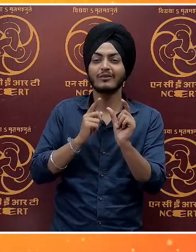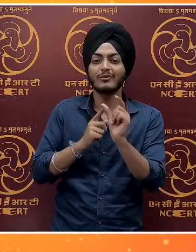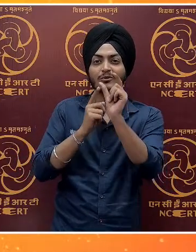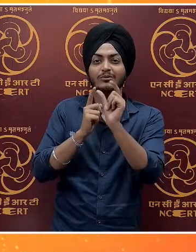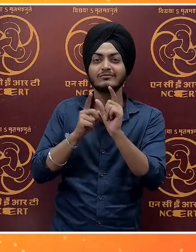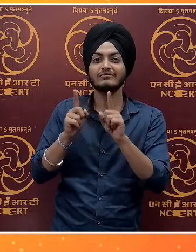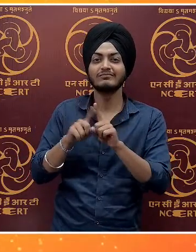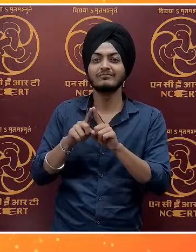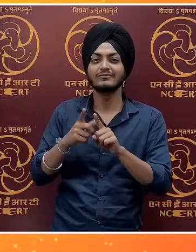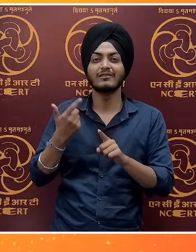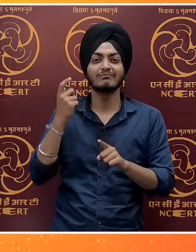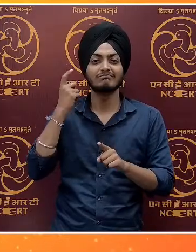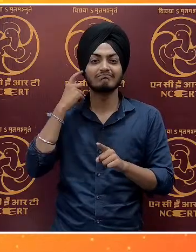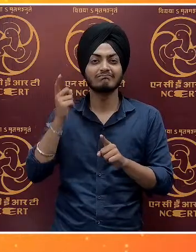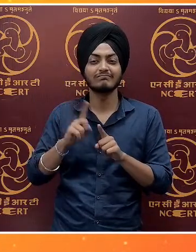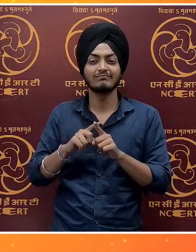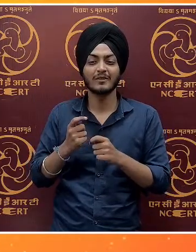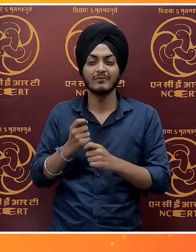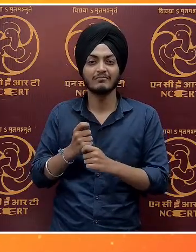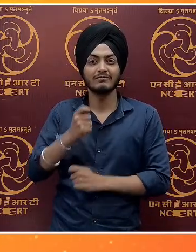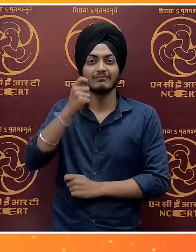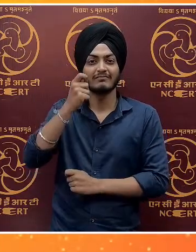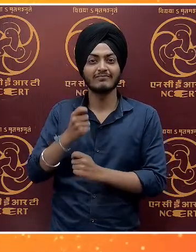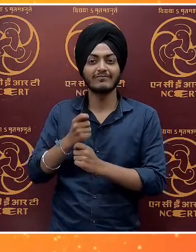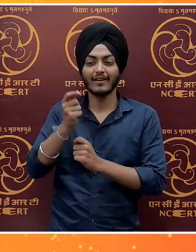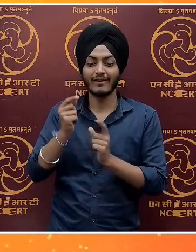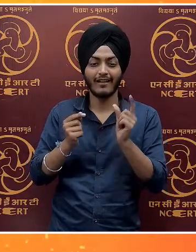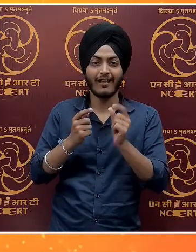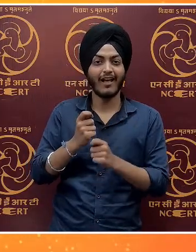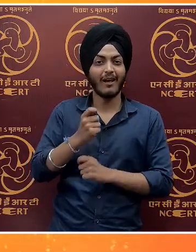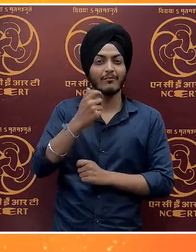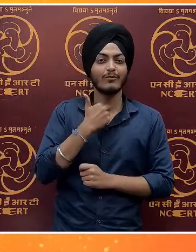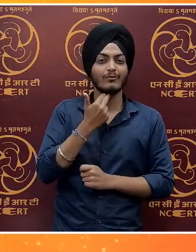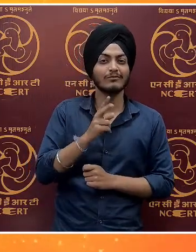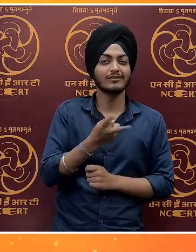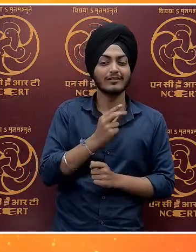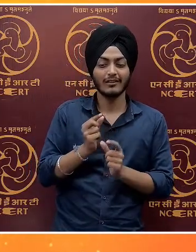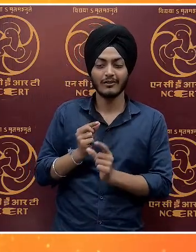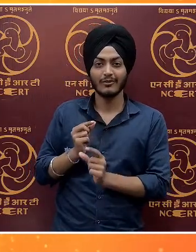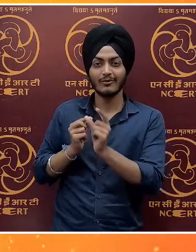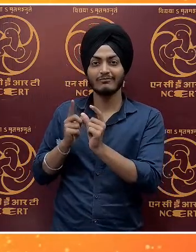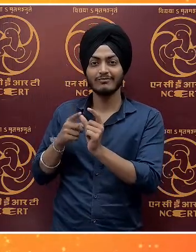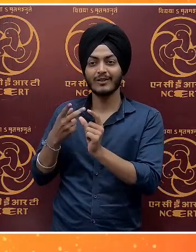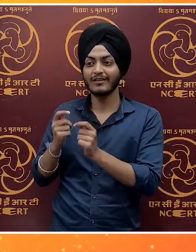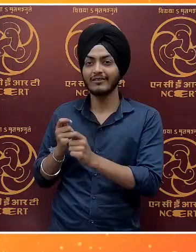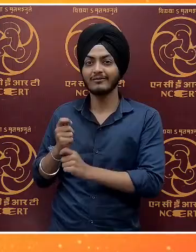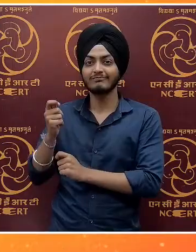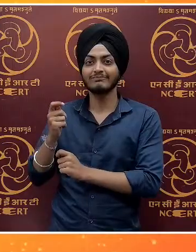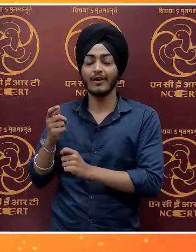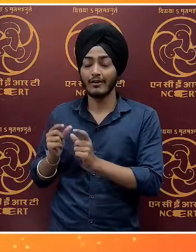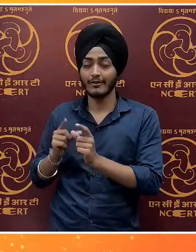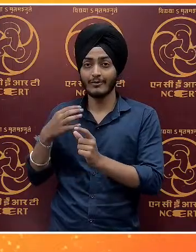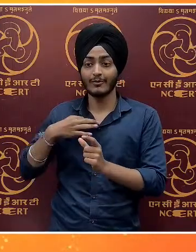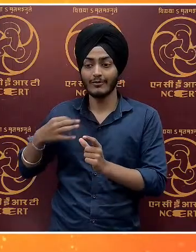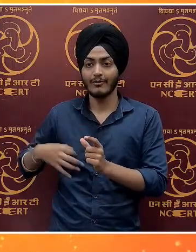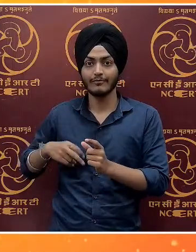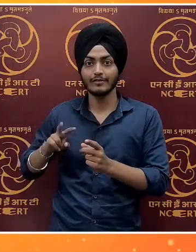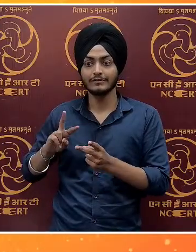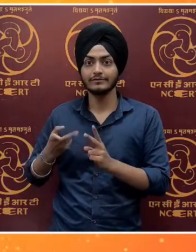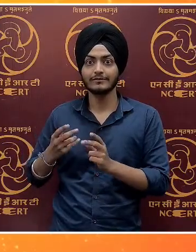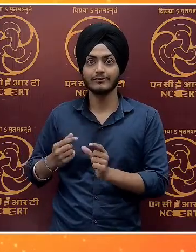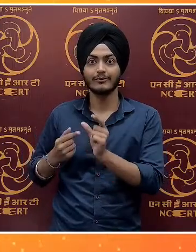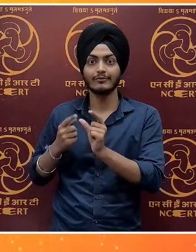like umbrella. Yes, definitely. Then we will keep it under the group. A uniform. A